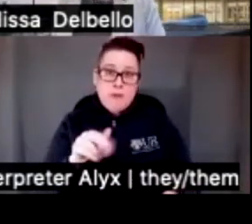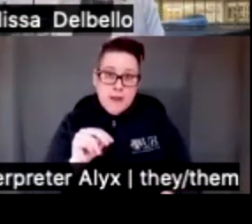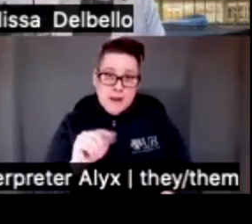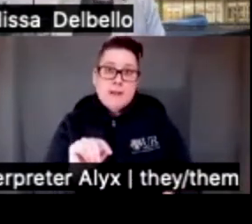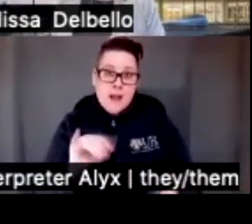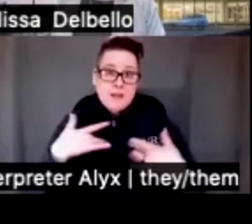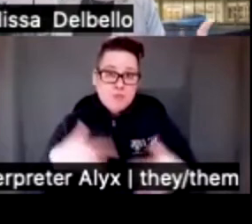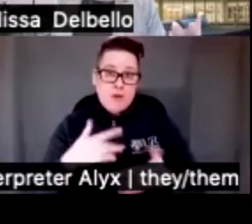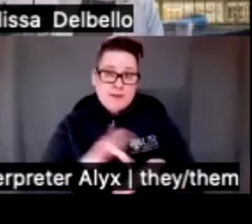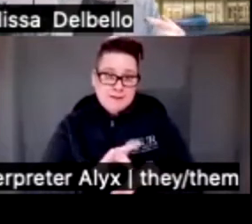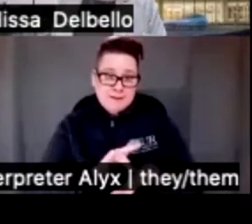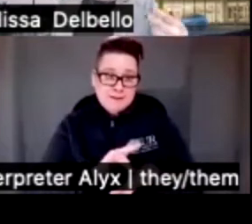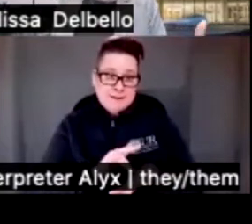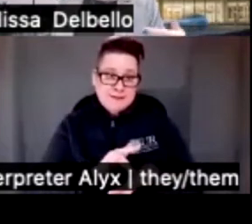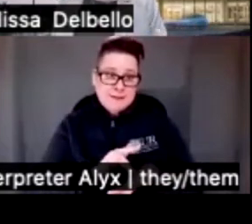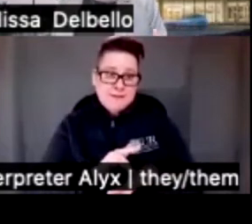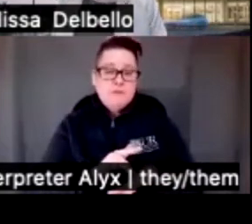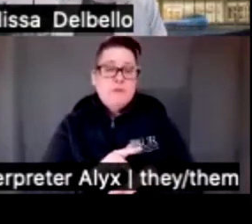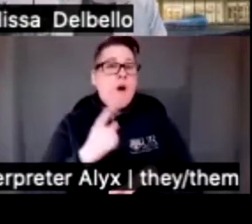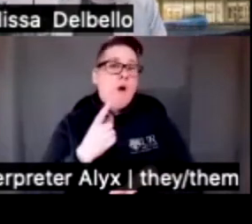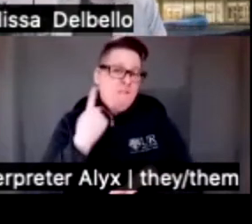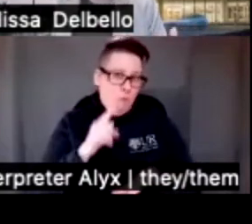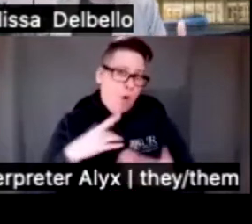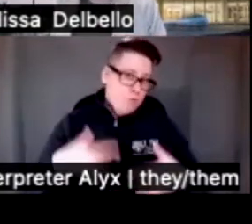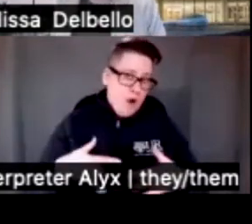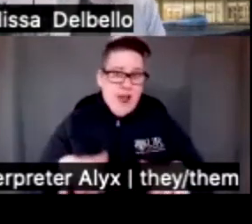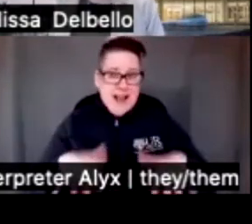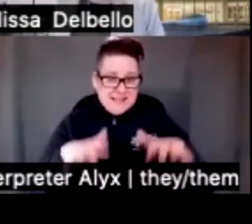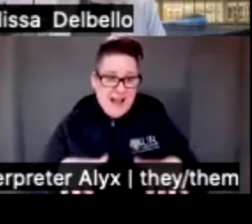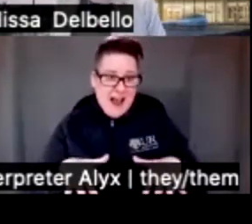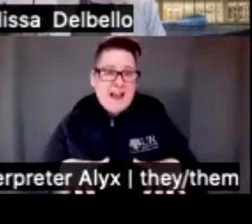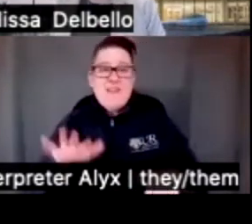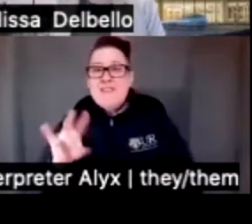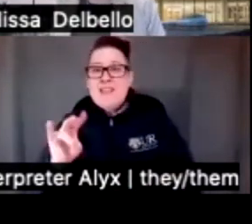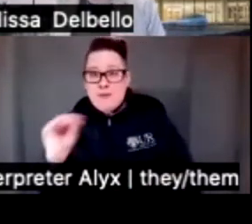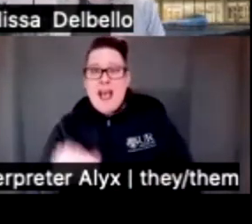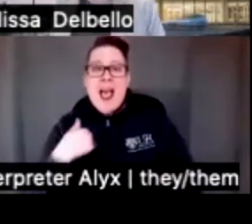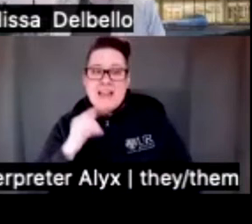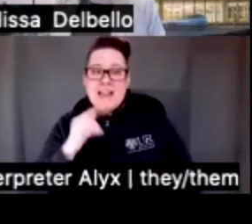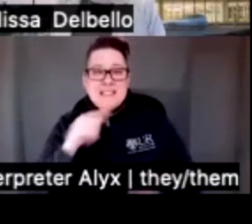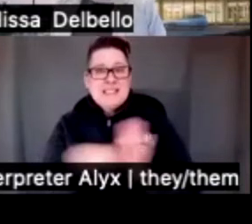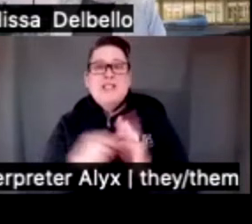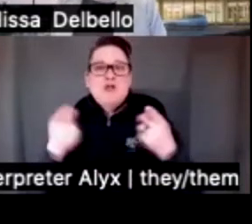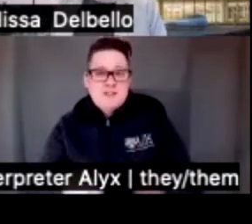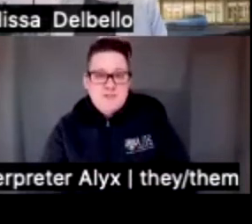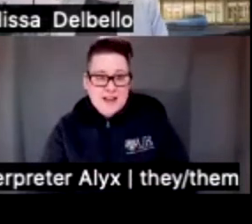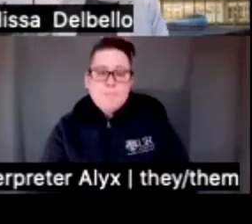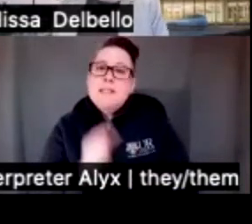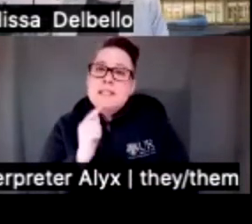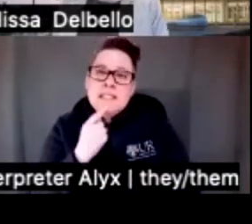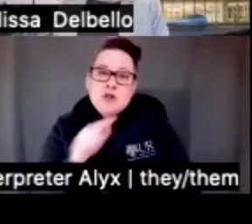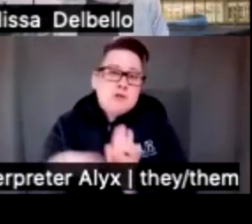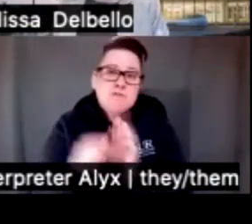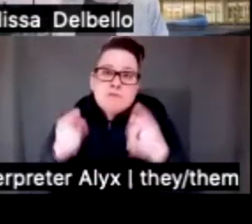an antidepressant for anxiety or depression had a serious adverse event. Serious adverse